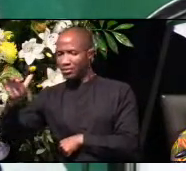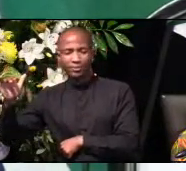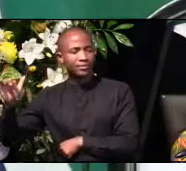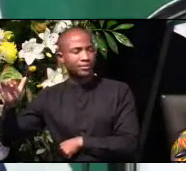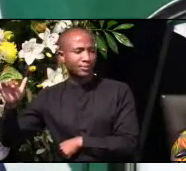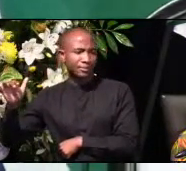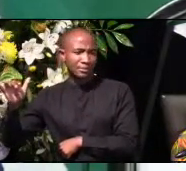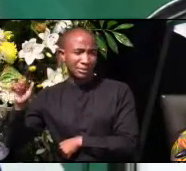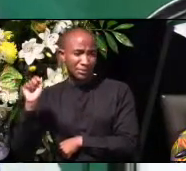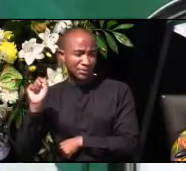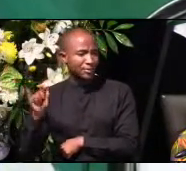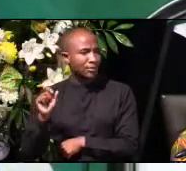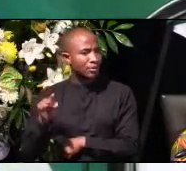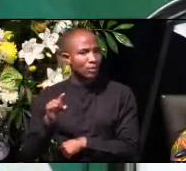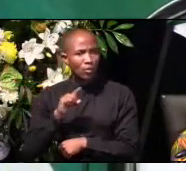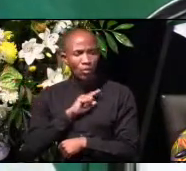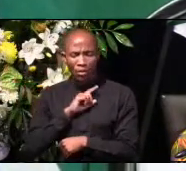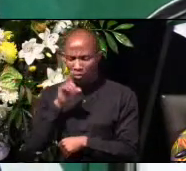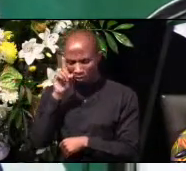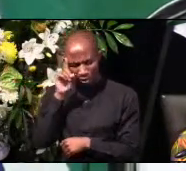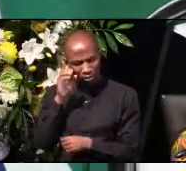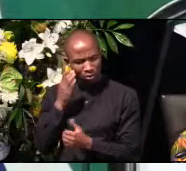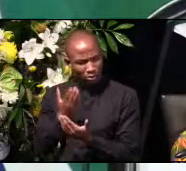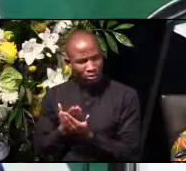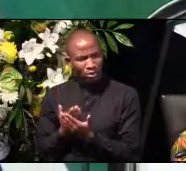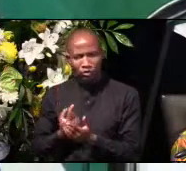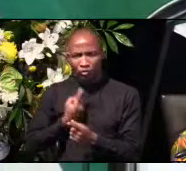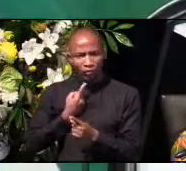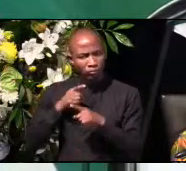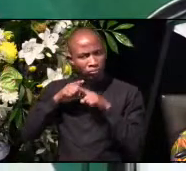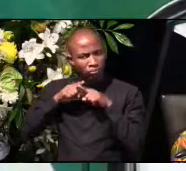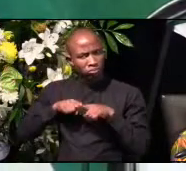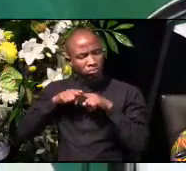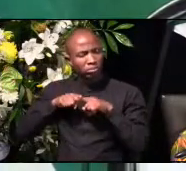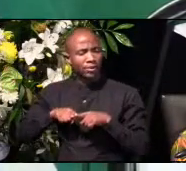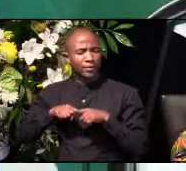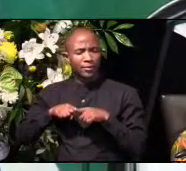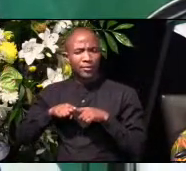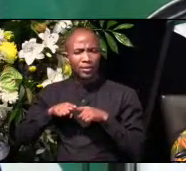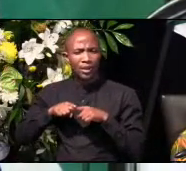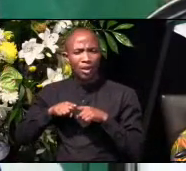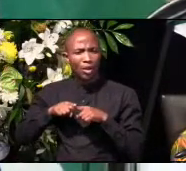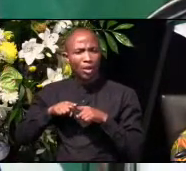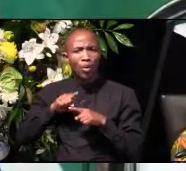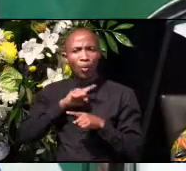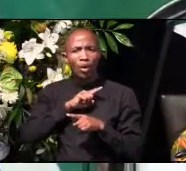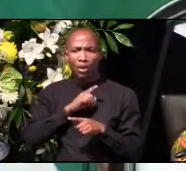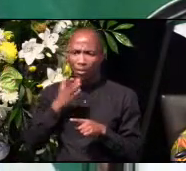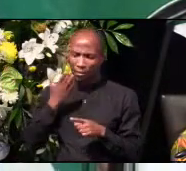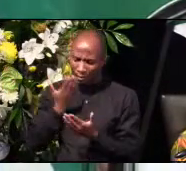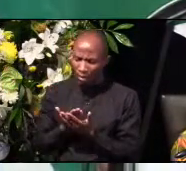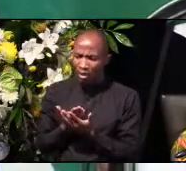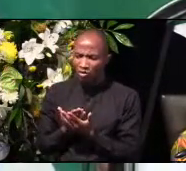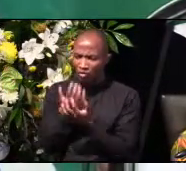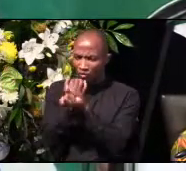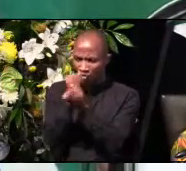on the basis of self-reliance and that mental emancipation